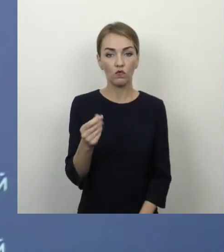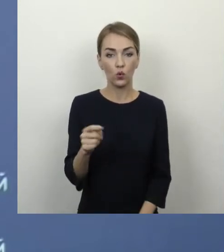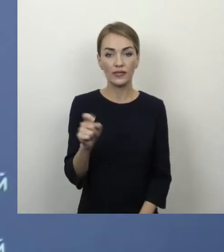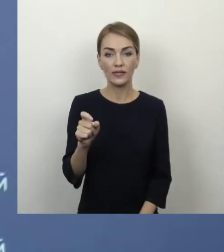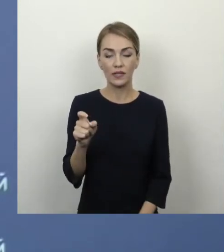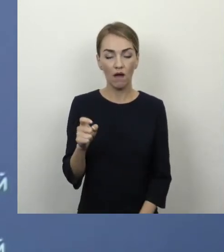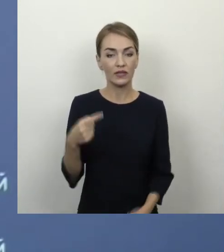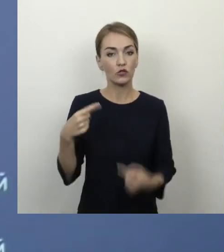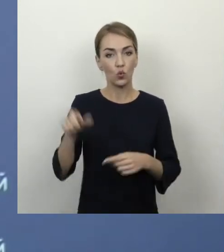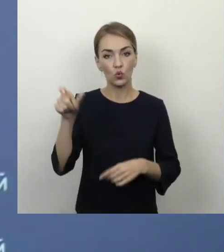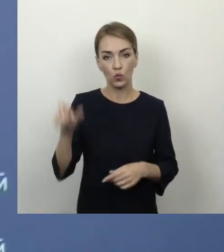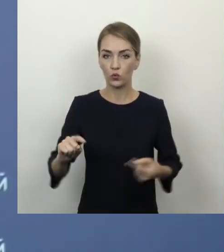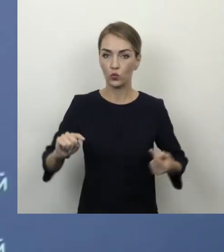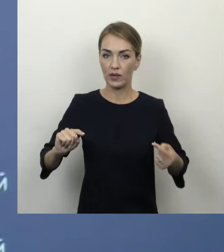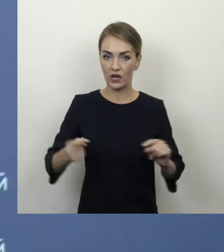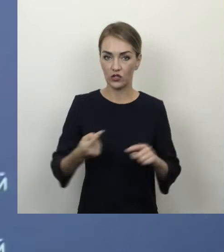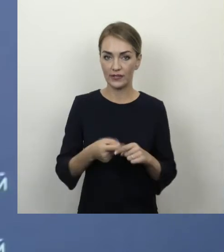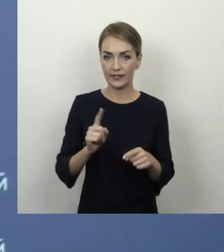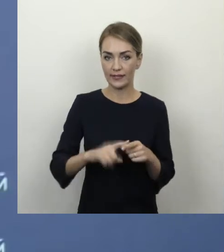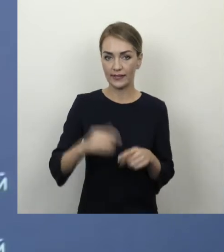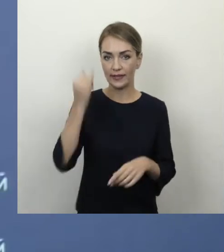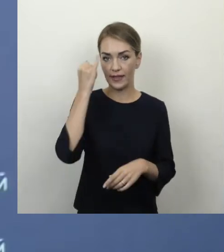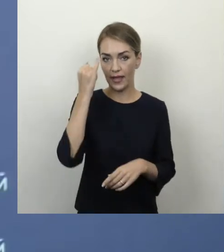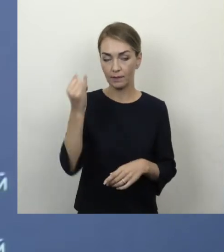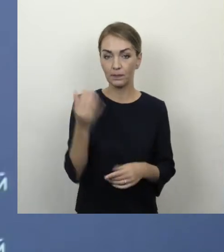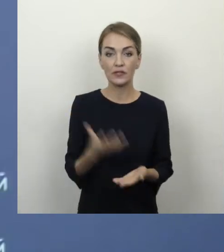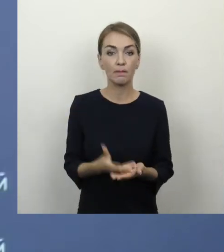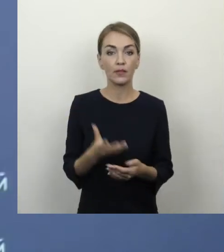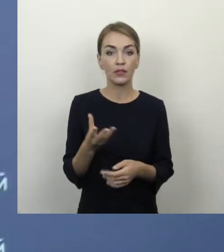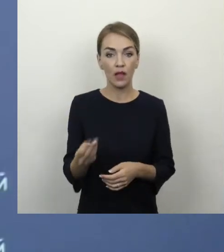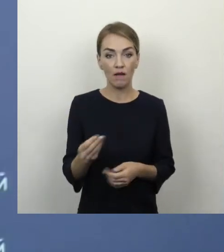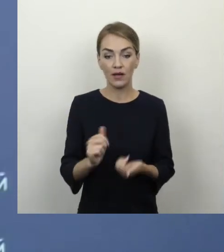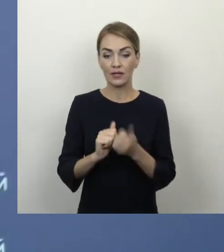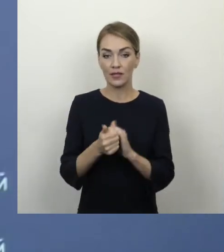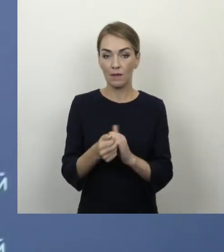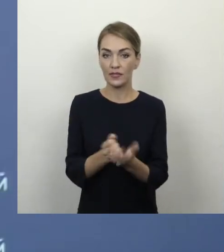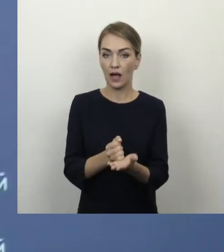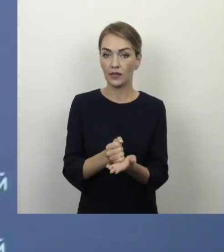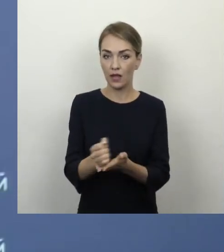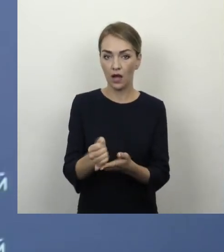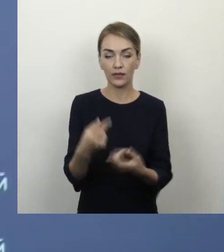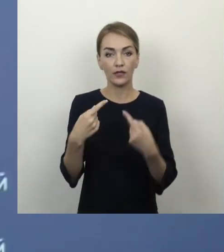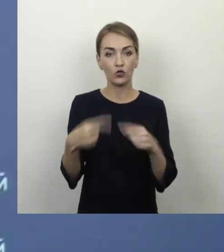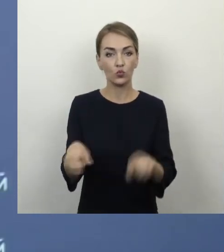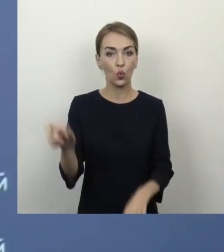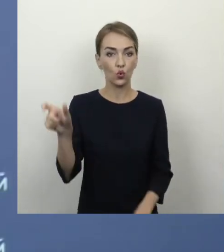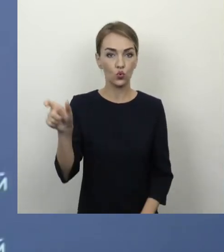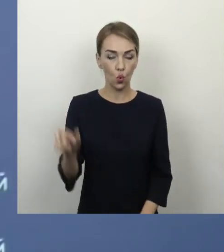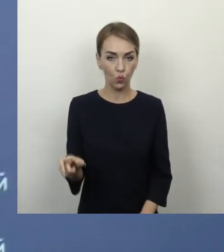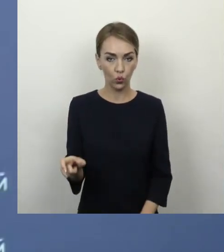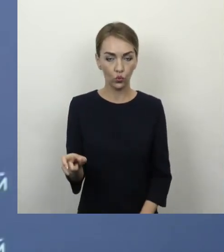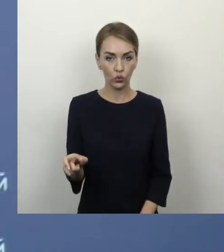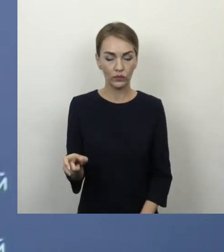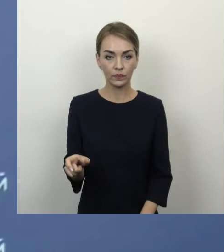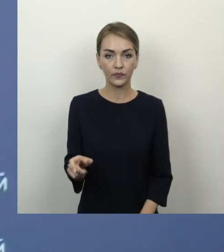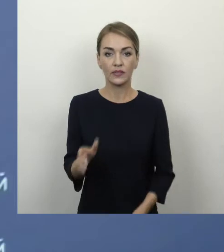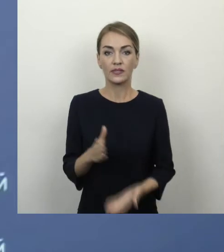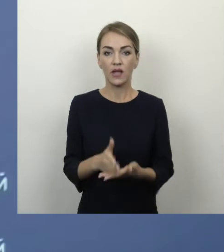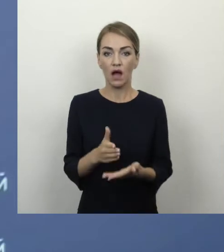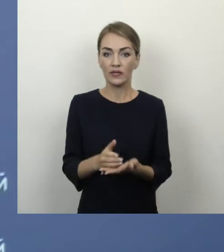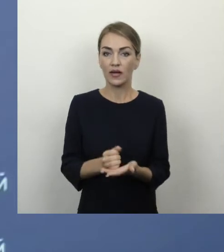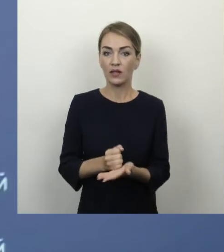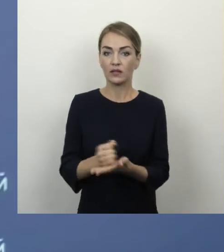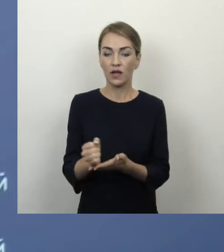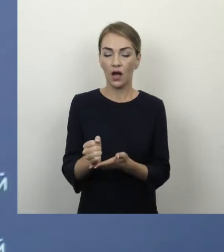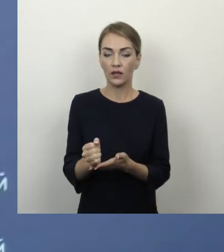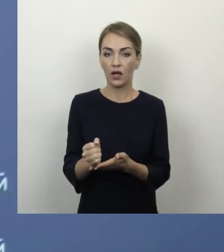to ensure the purity of the elections. Indeed, if the security is paid by anybody